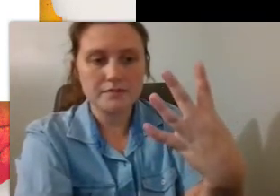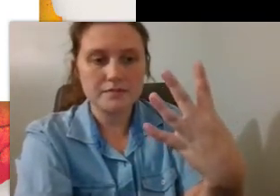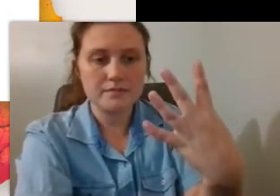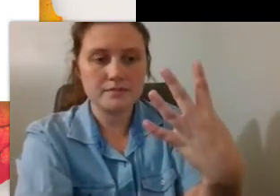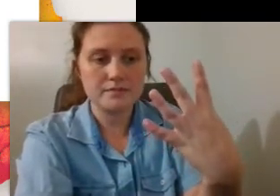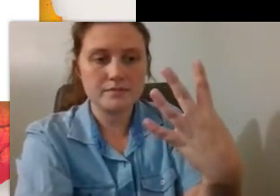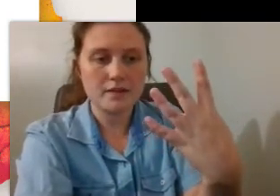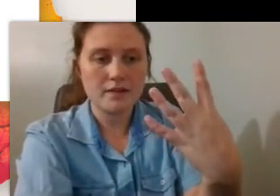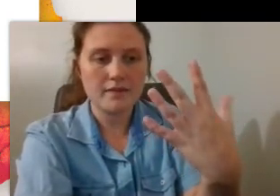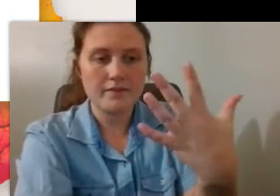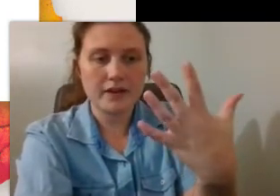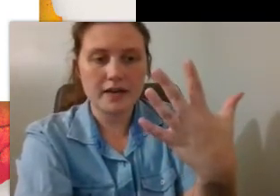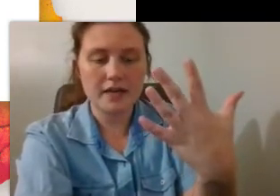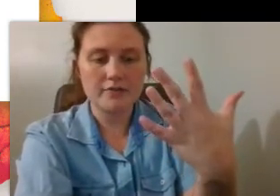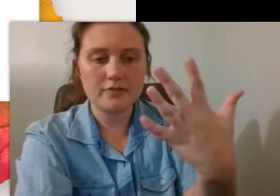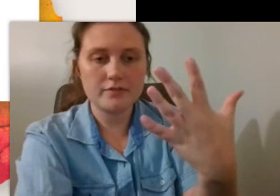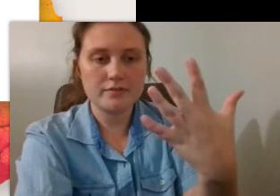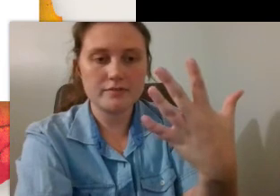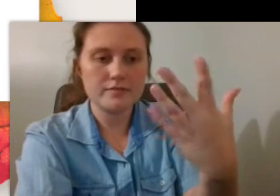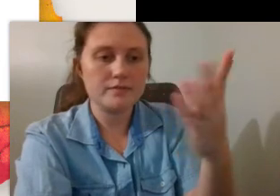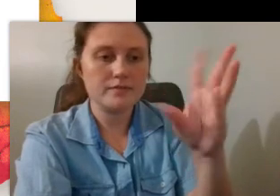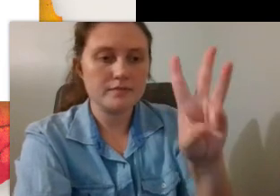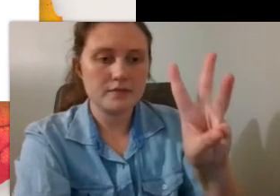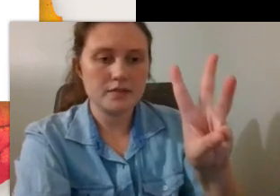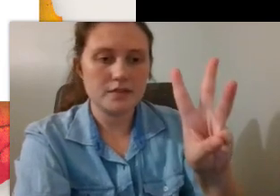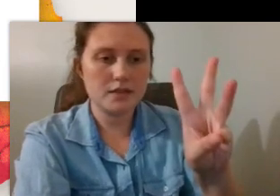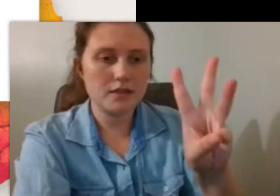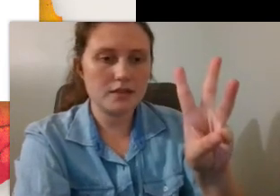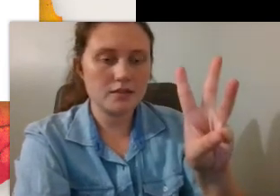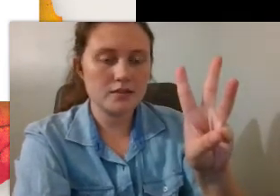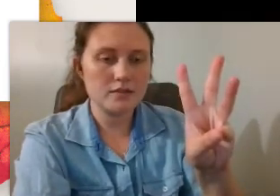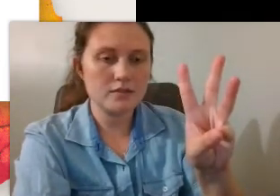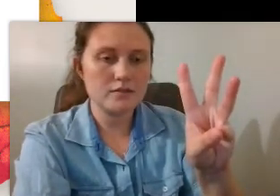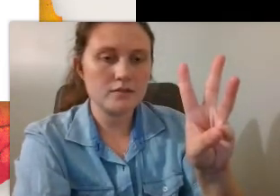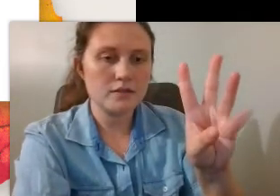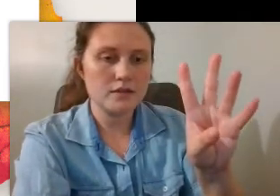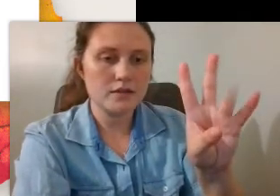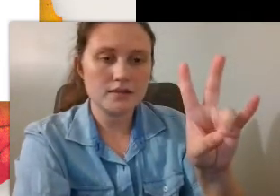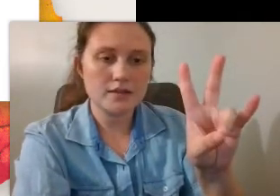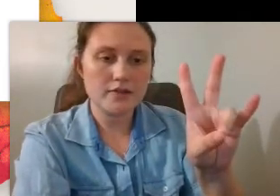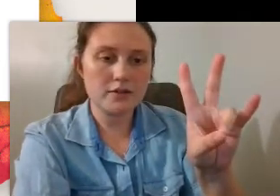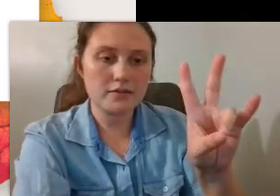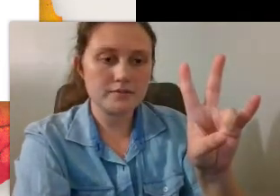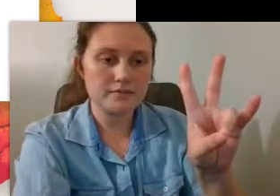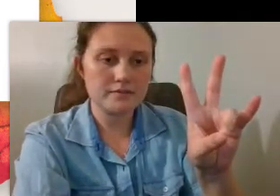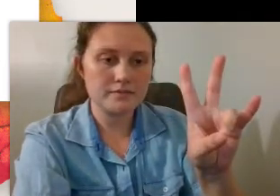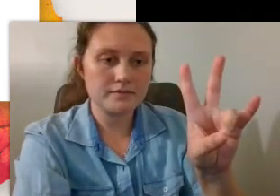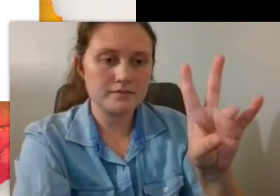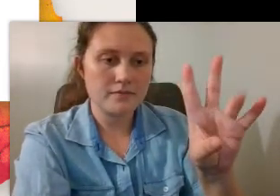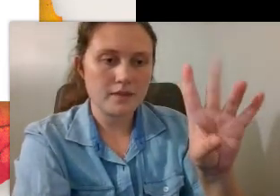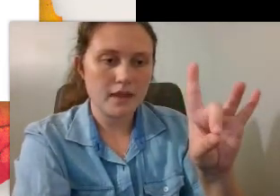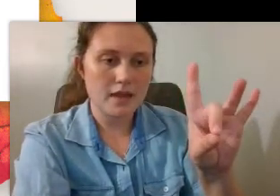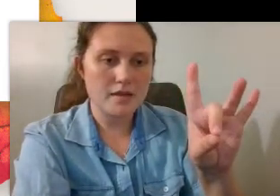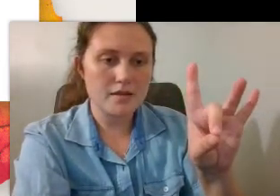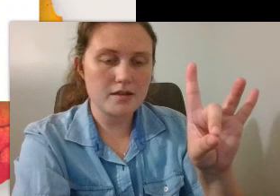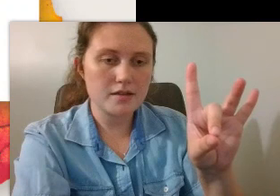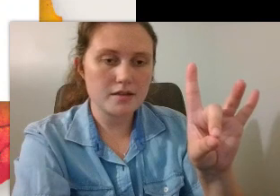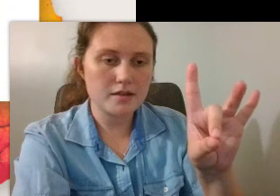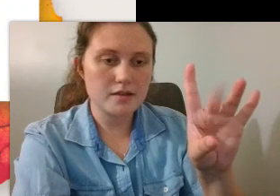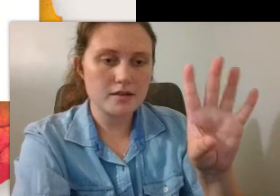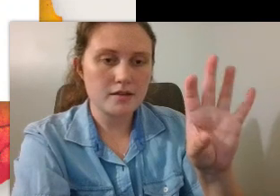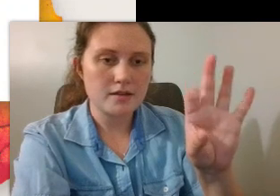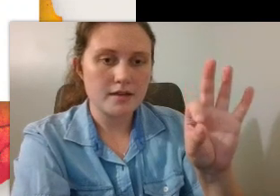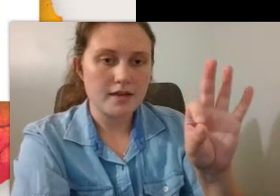4, 5, 6, 7,